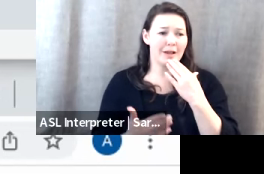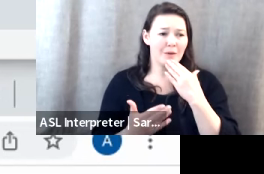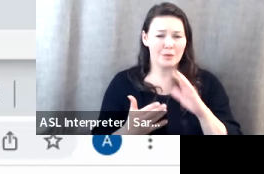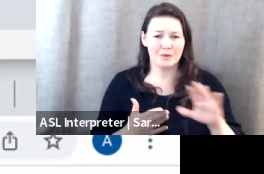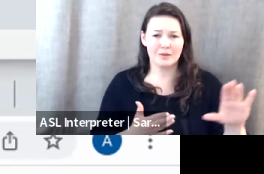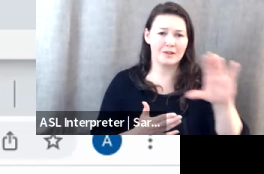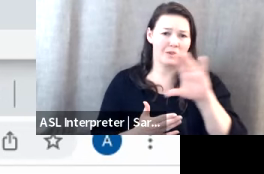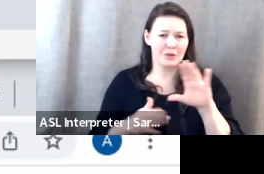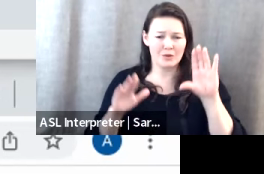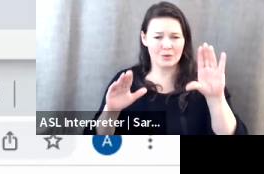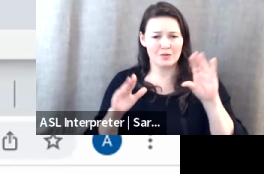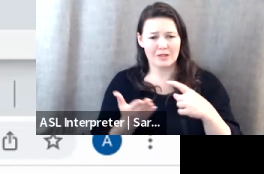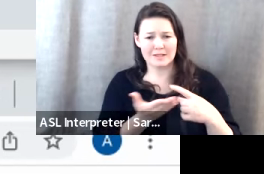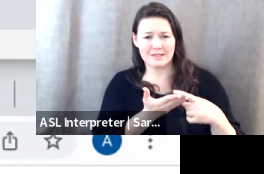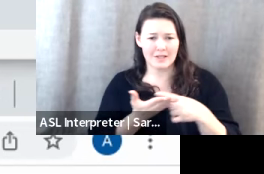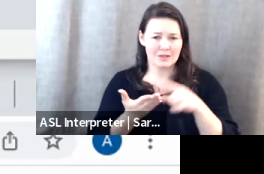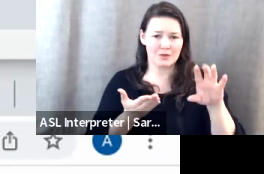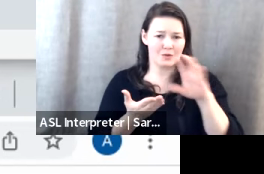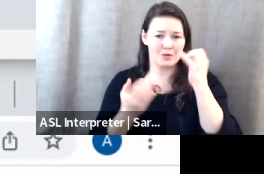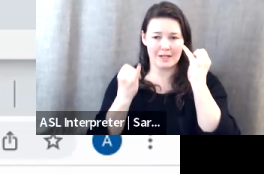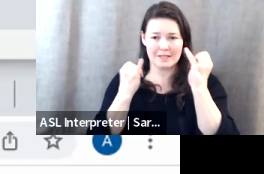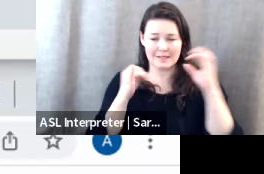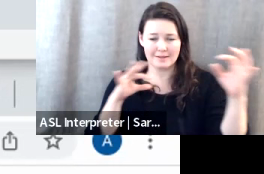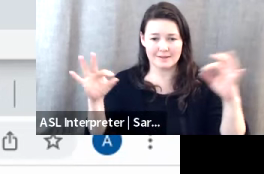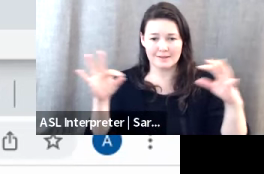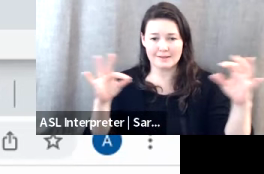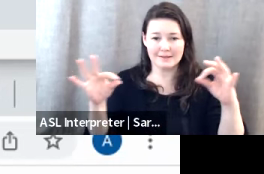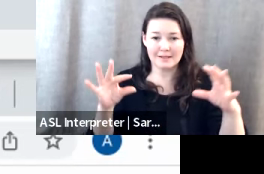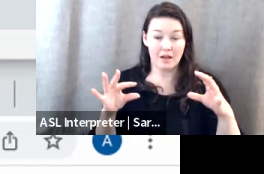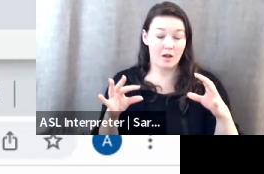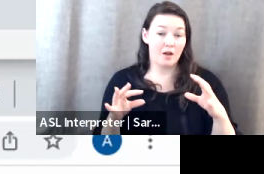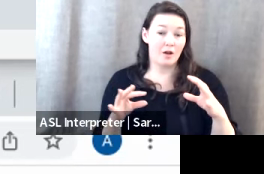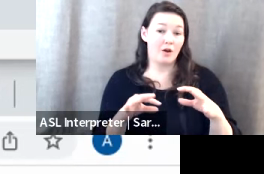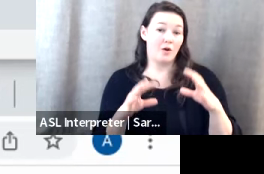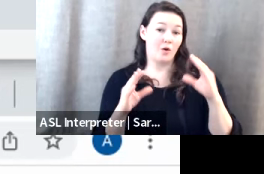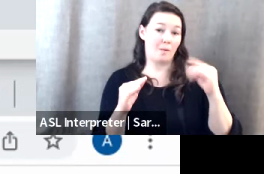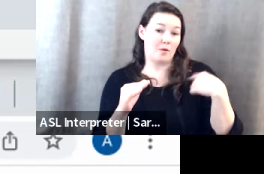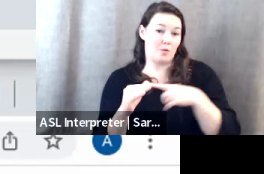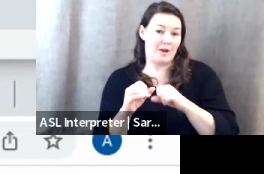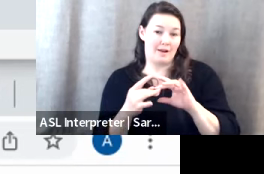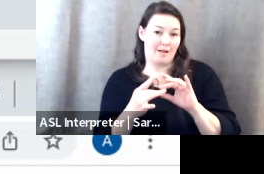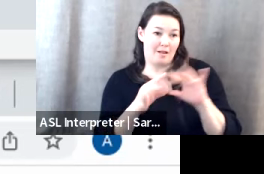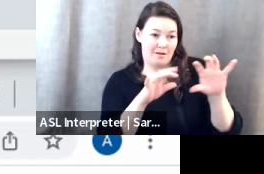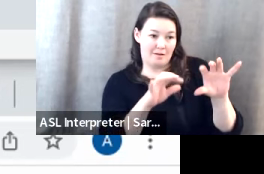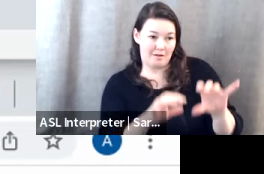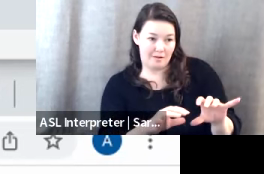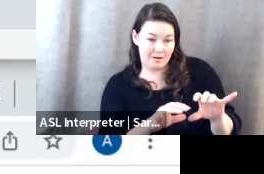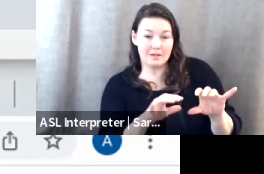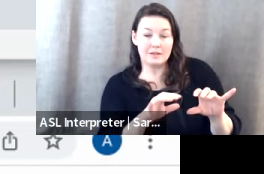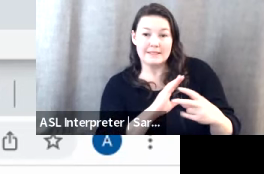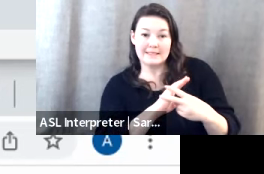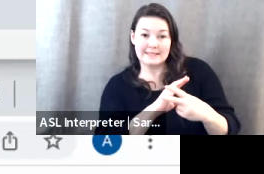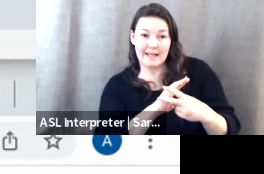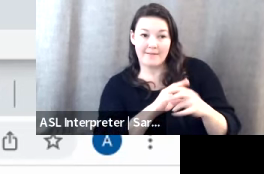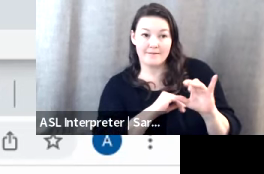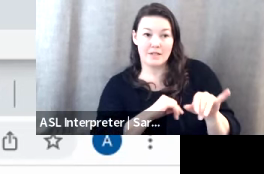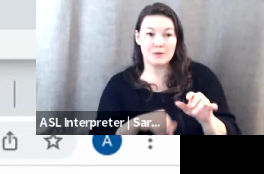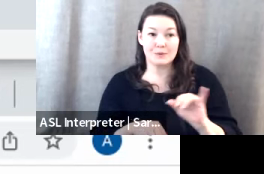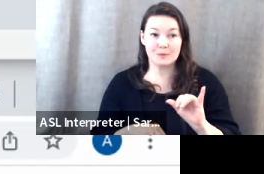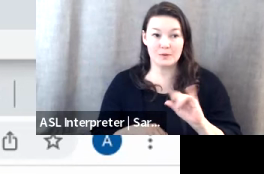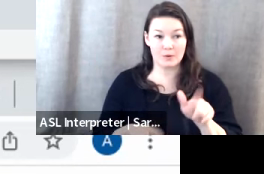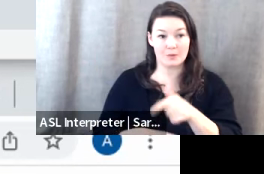and all of the ideas. And Aisa, I'm hoping we can also capture some of the comments that are in the chat. So I'm going to turn it back over